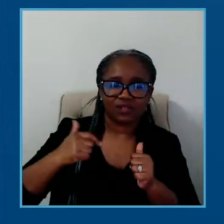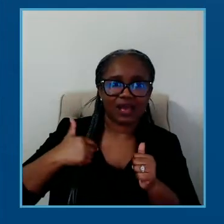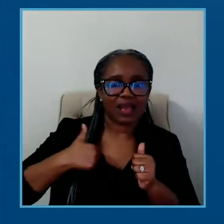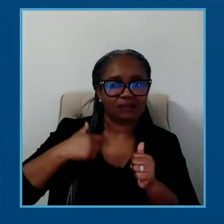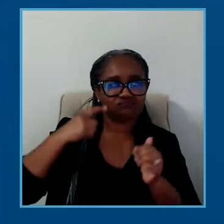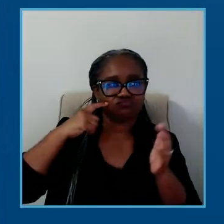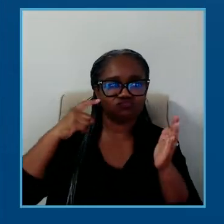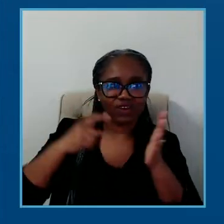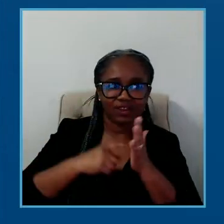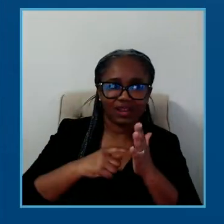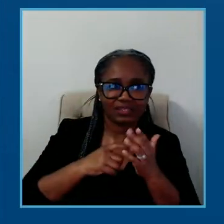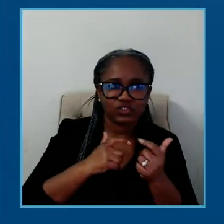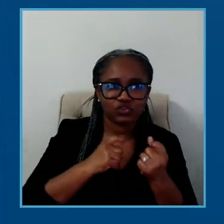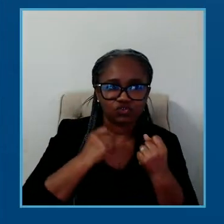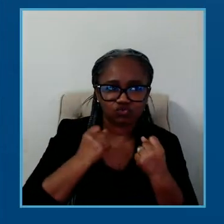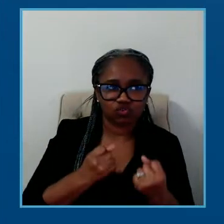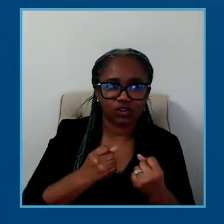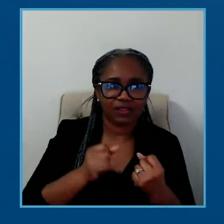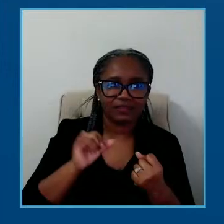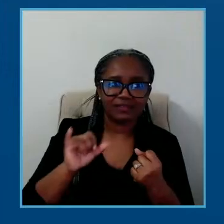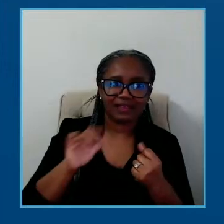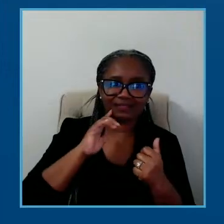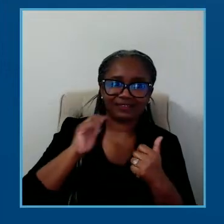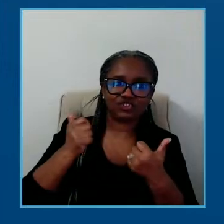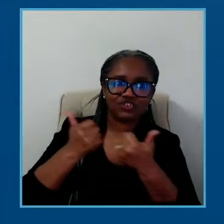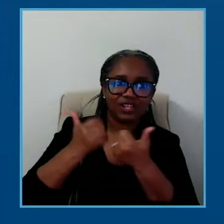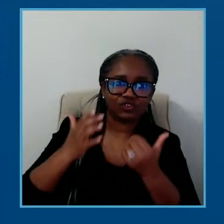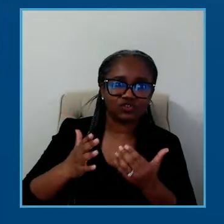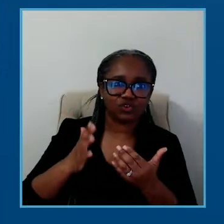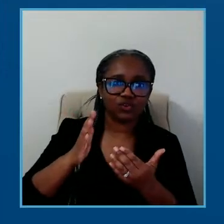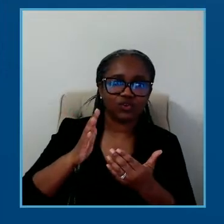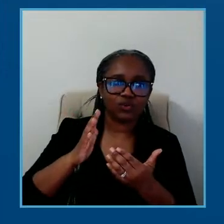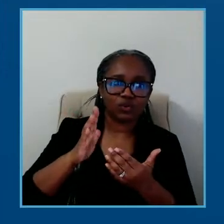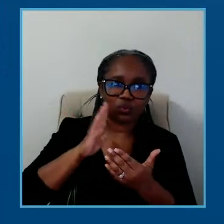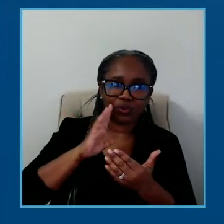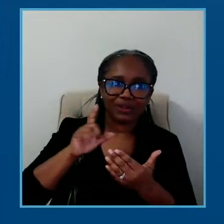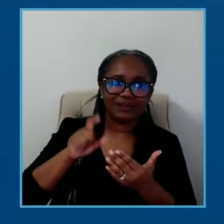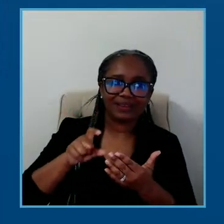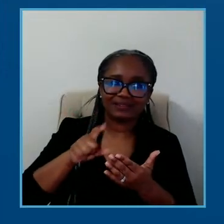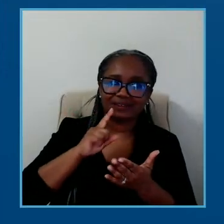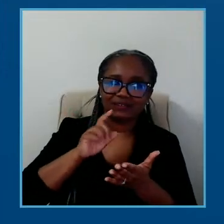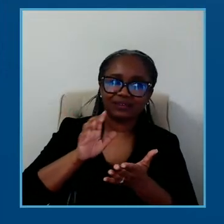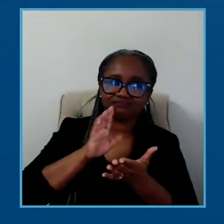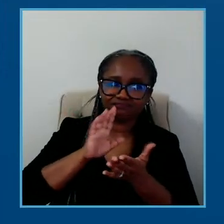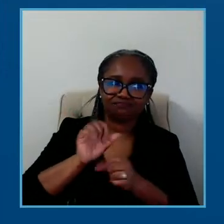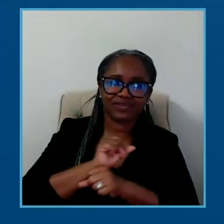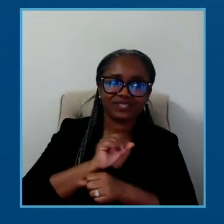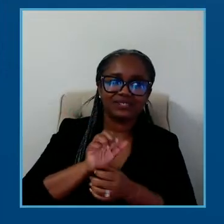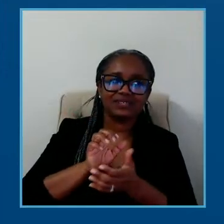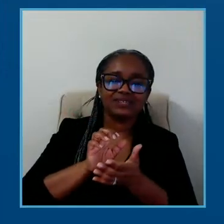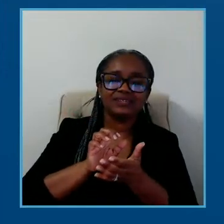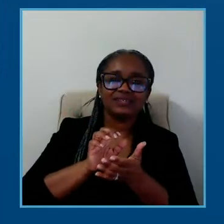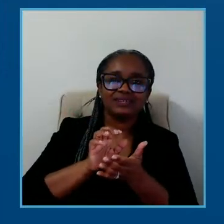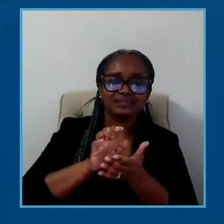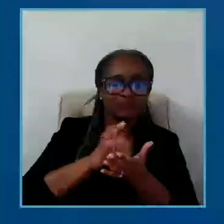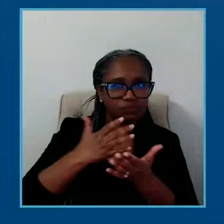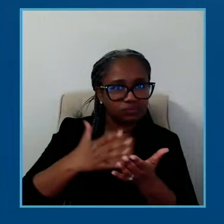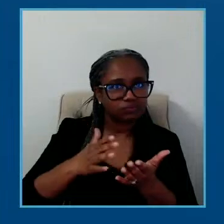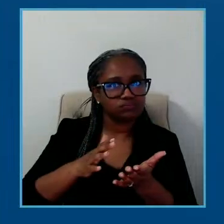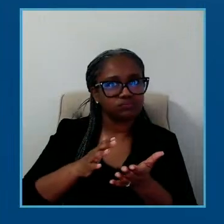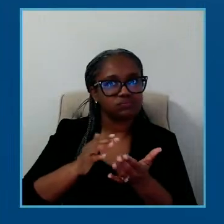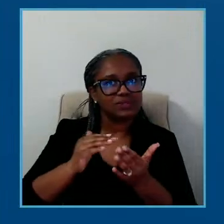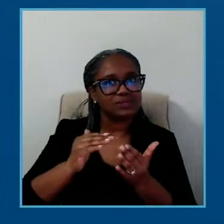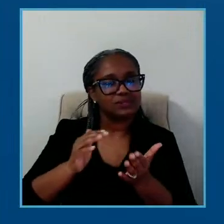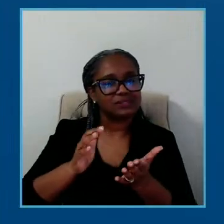members who voted in good faith on February 1st and whose term on the DNC has since expired. It's pretty